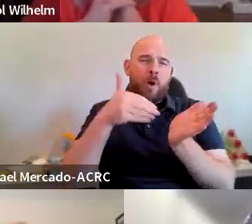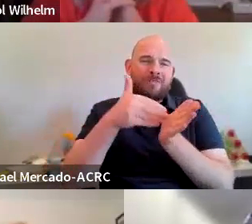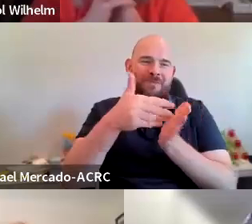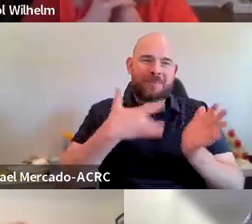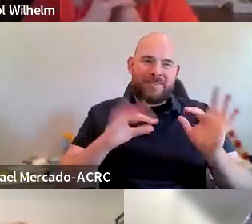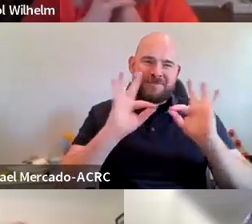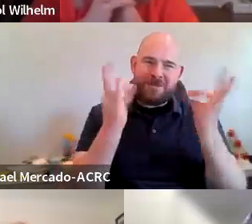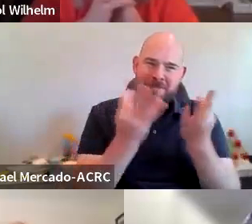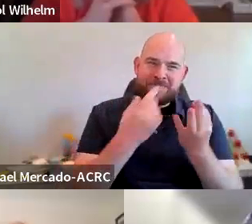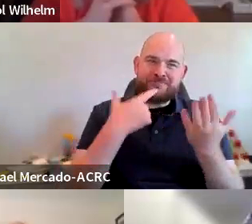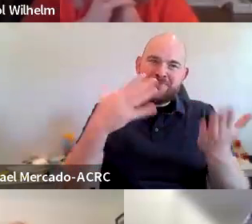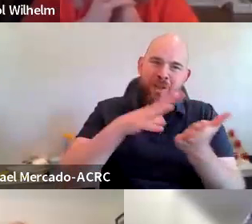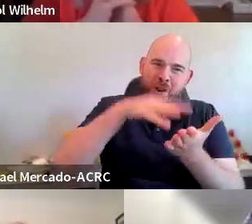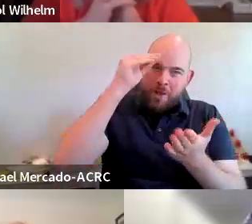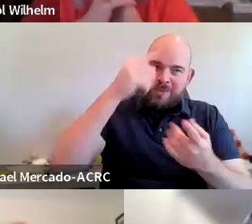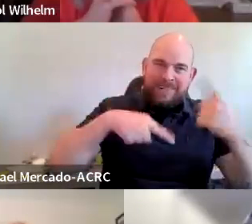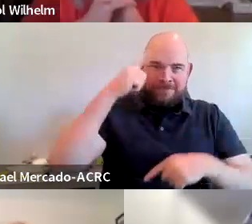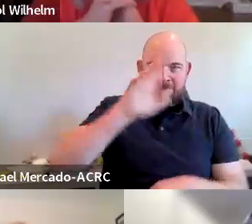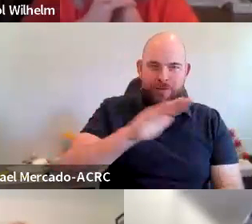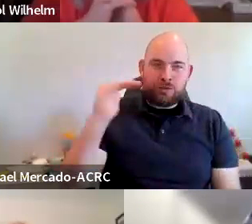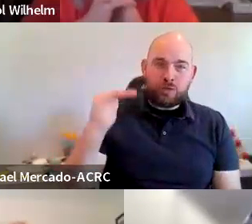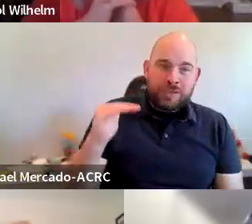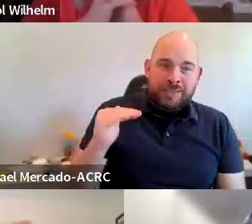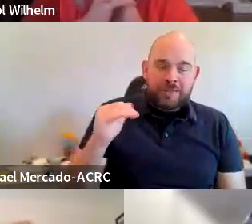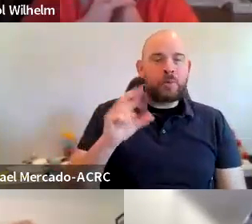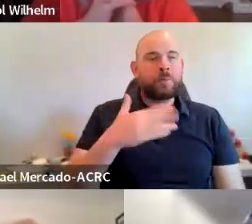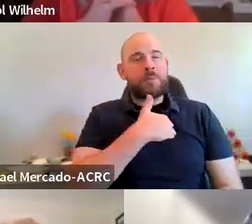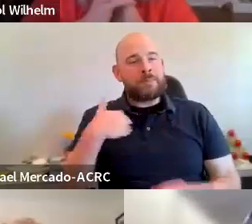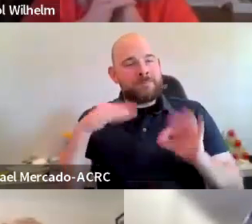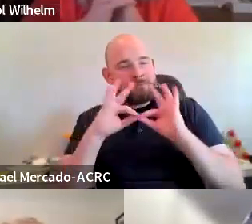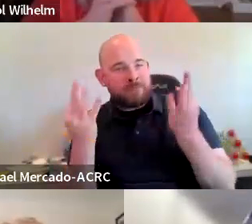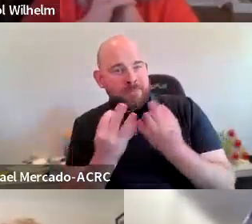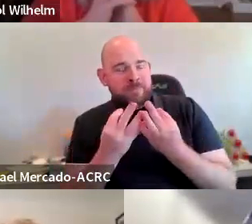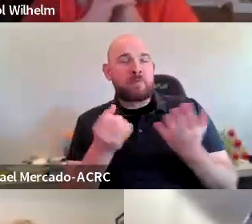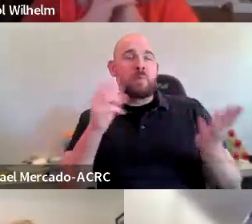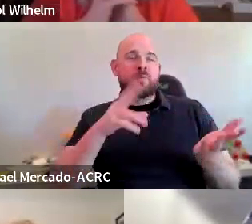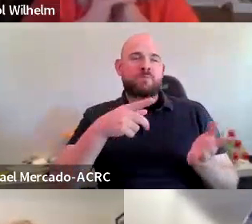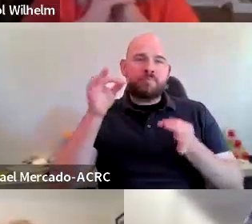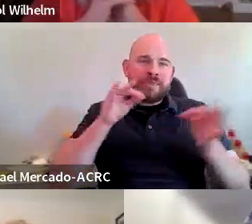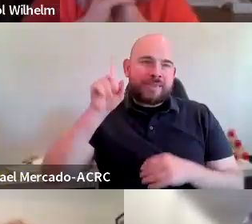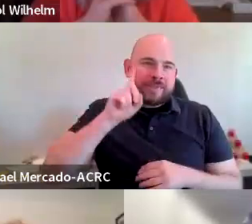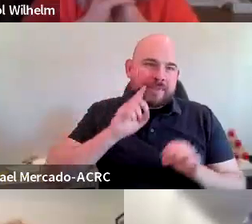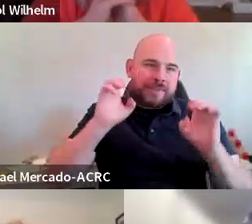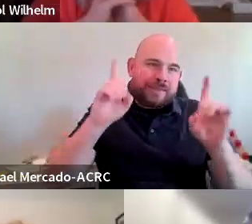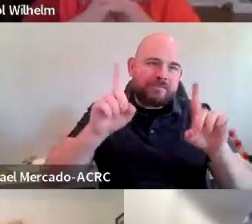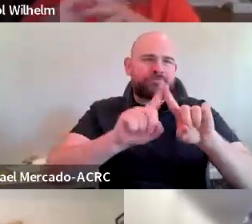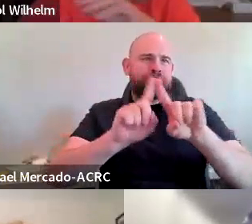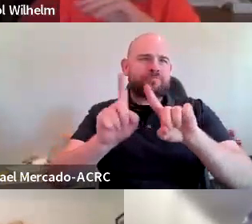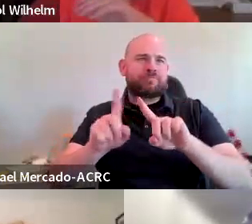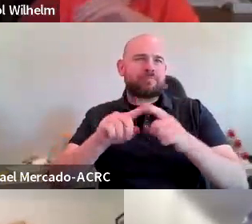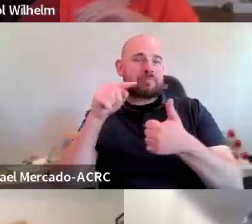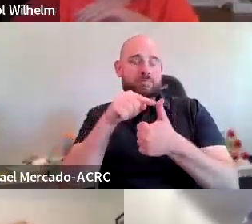interested in why individuals learn American Sign Language. Maybe they learn because they have a deaf family member, a